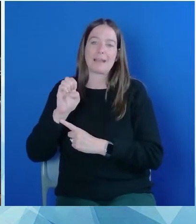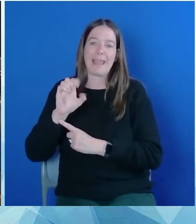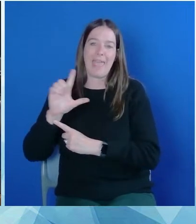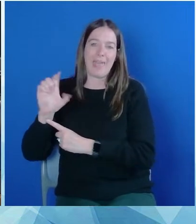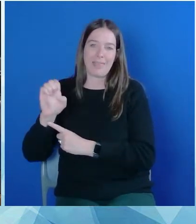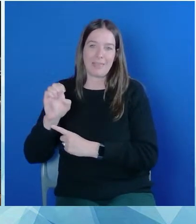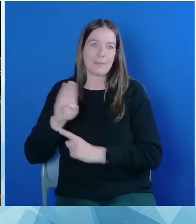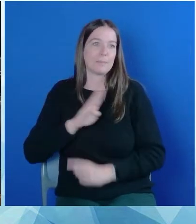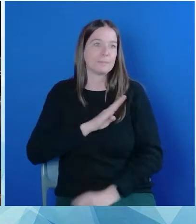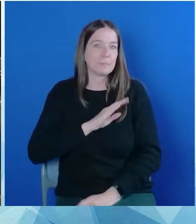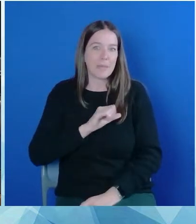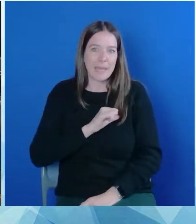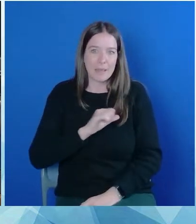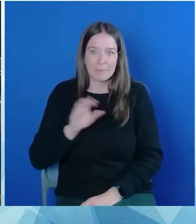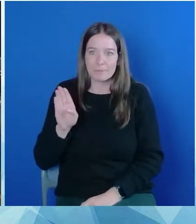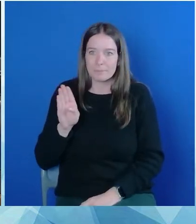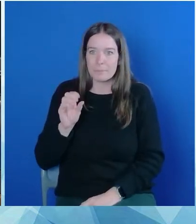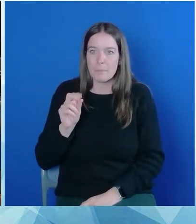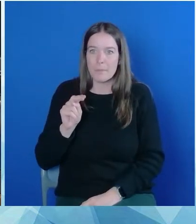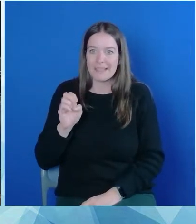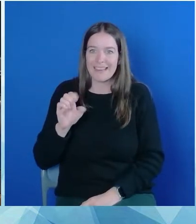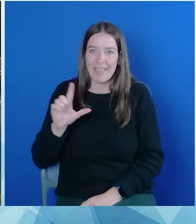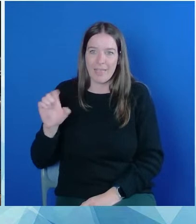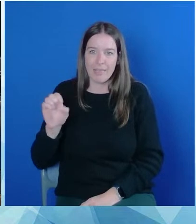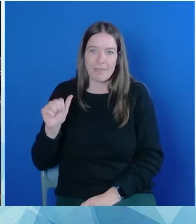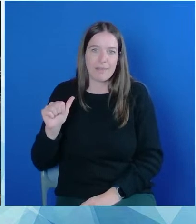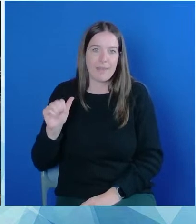Amen. Amen. Amen.